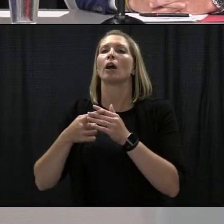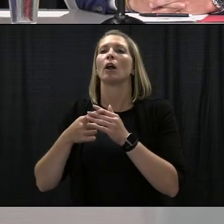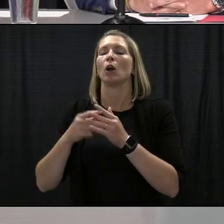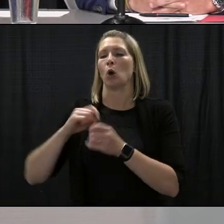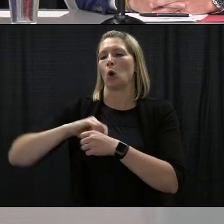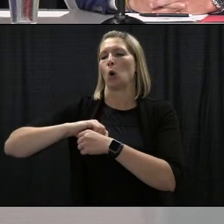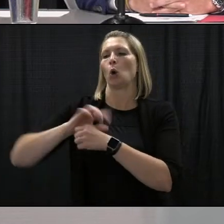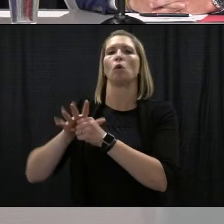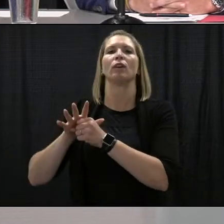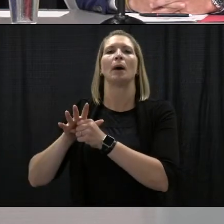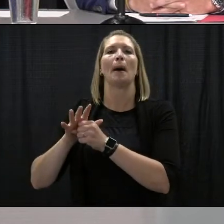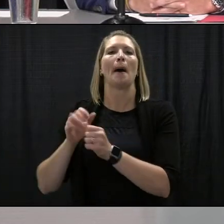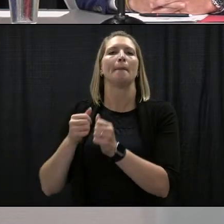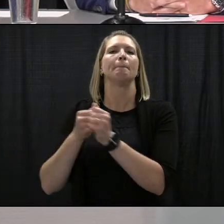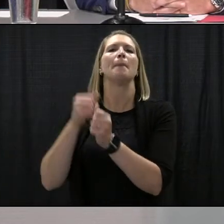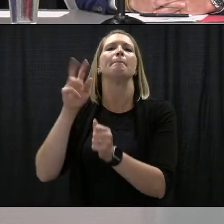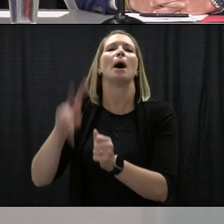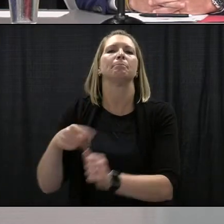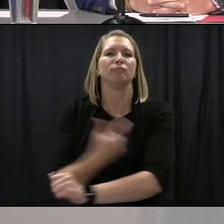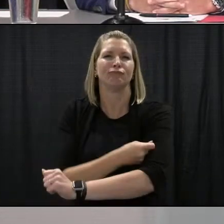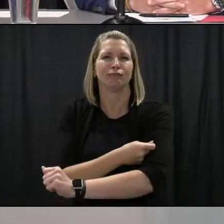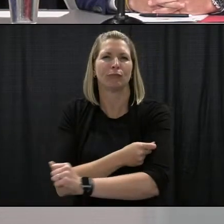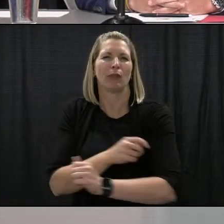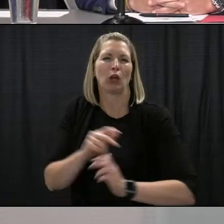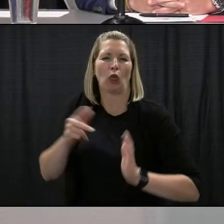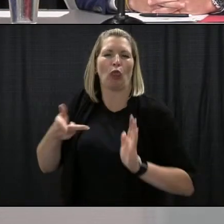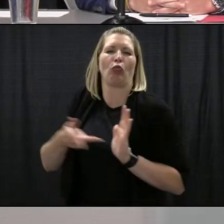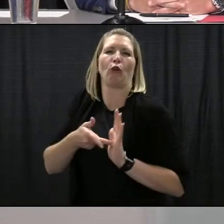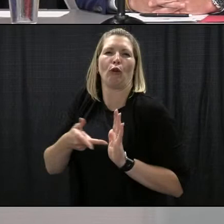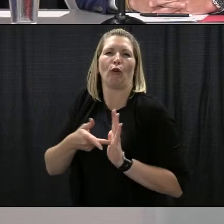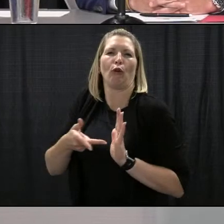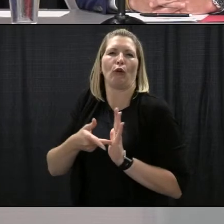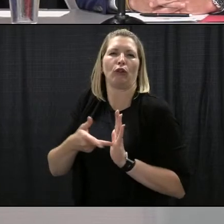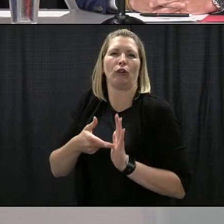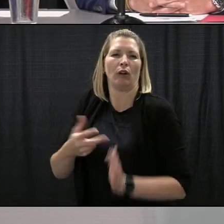populations come the fall. Is that something that Newfoundland and Labrador is preparing for?